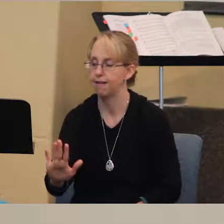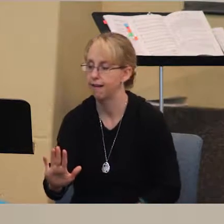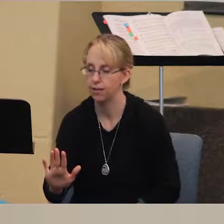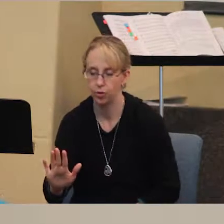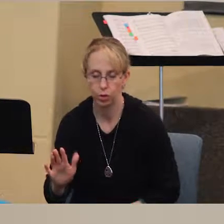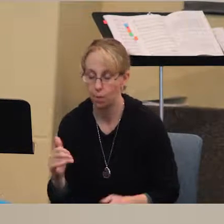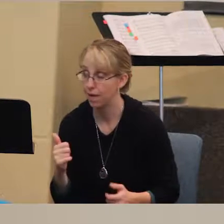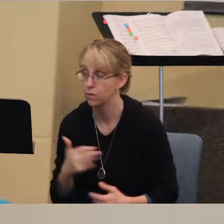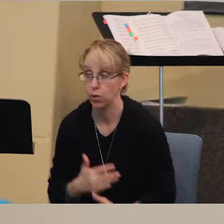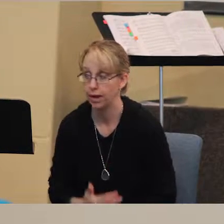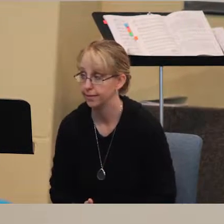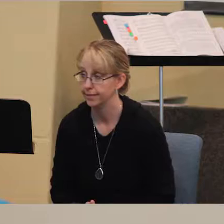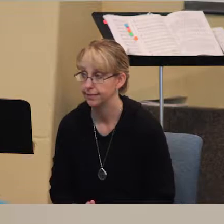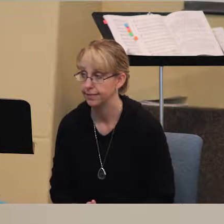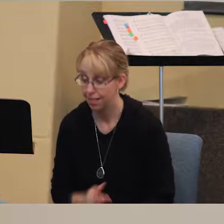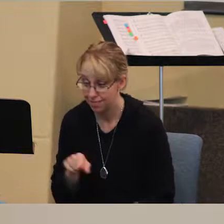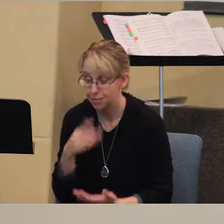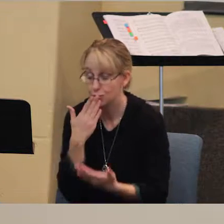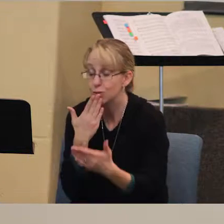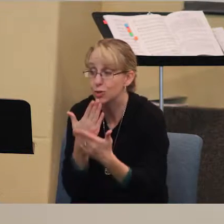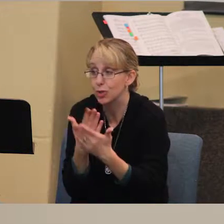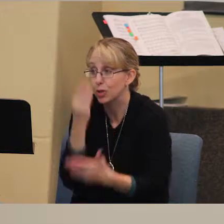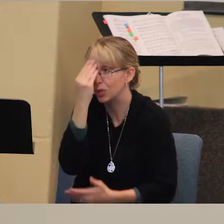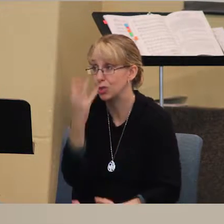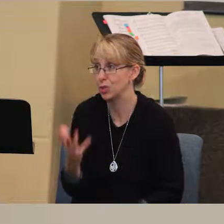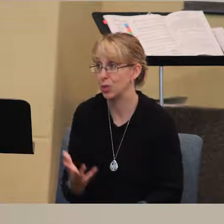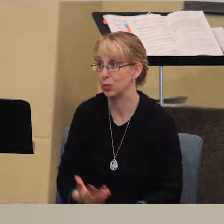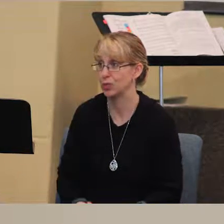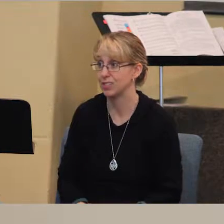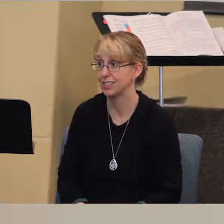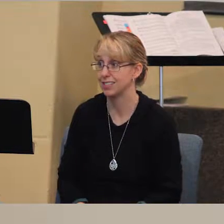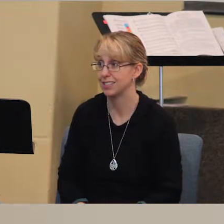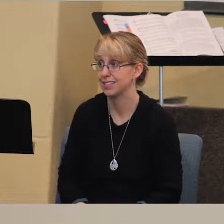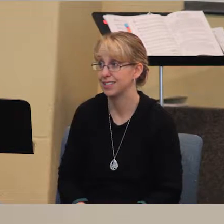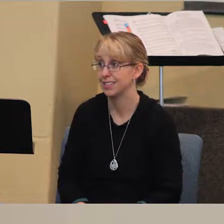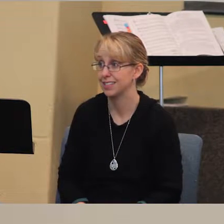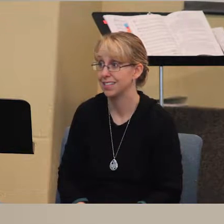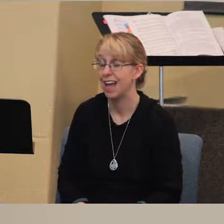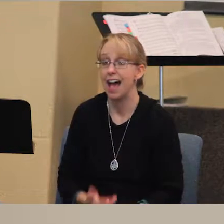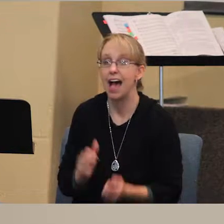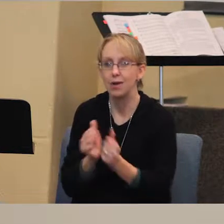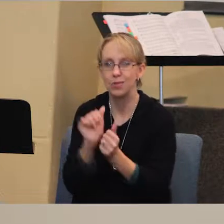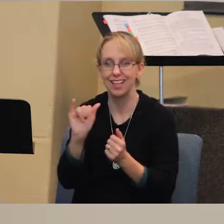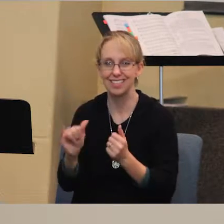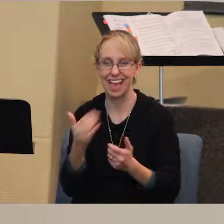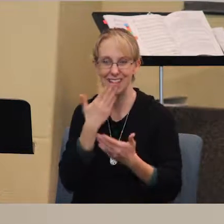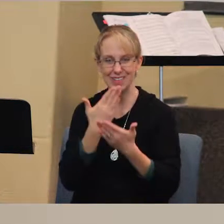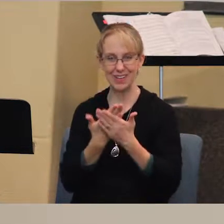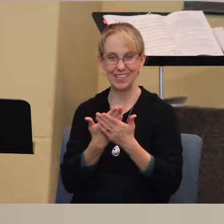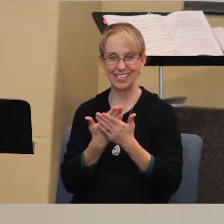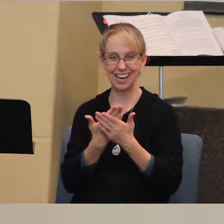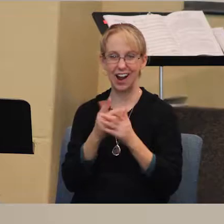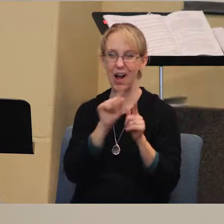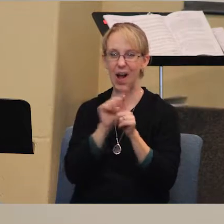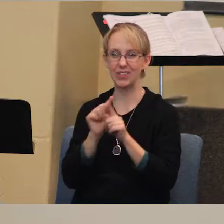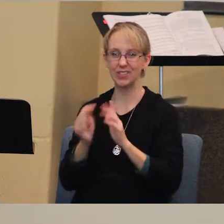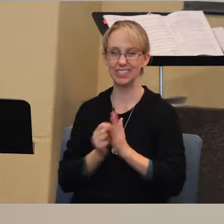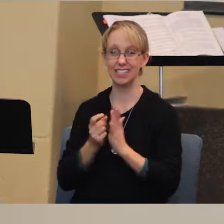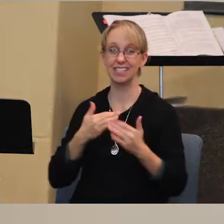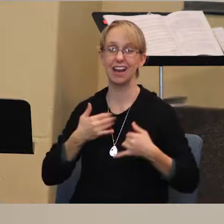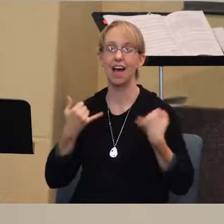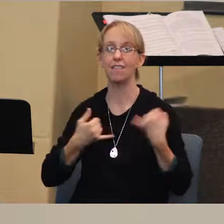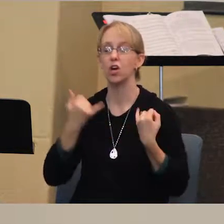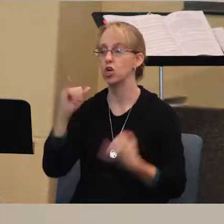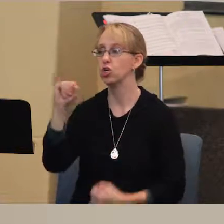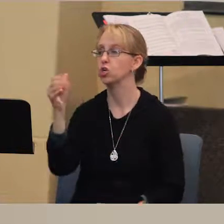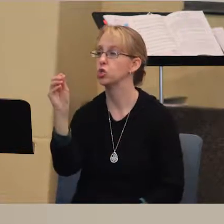afraid. Man, this is good news." And with that good news comes a season of joy, comes an attitude of joy,